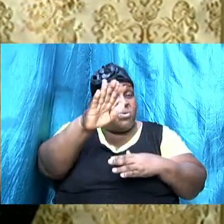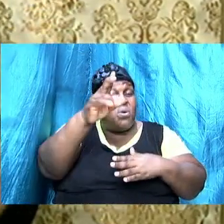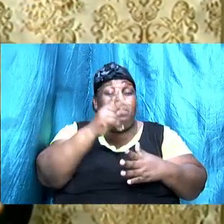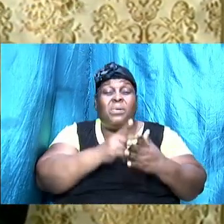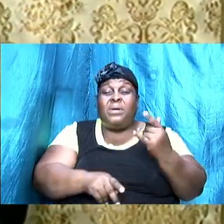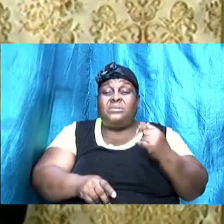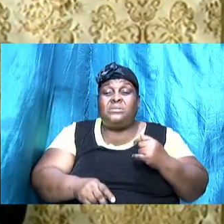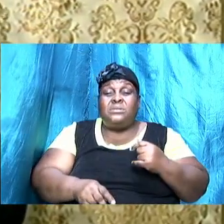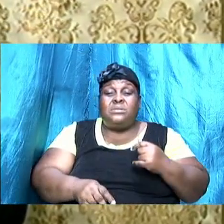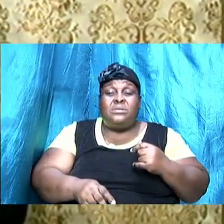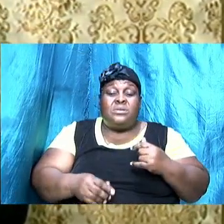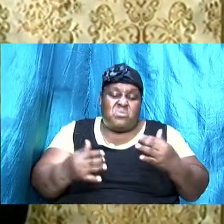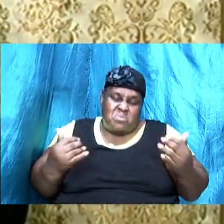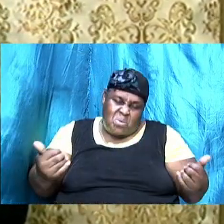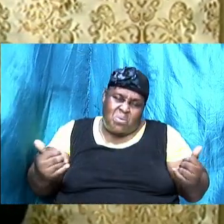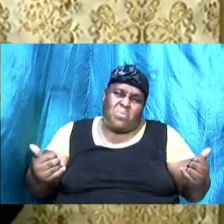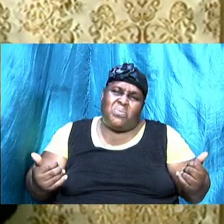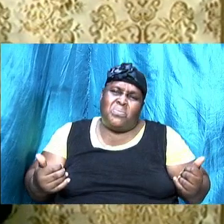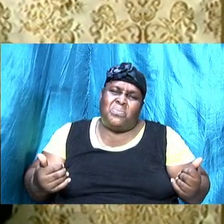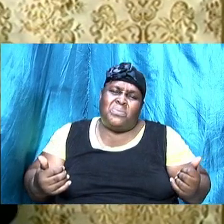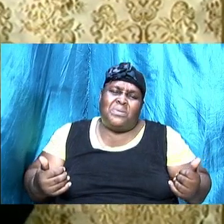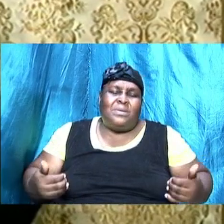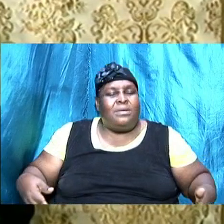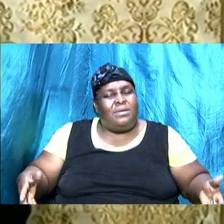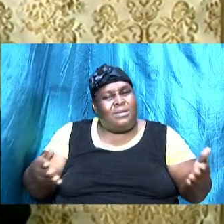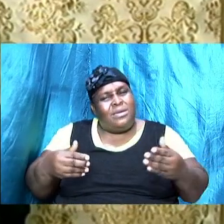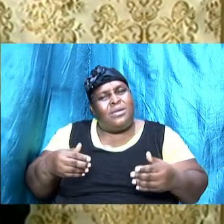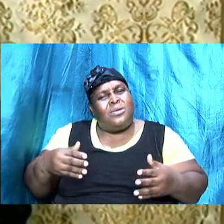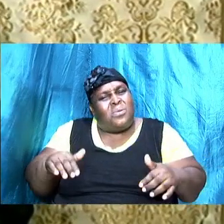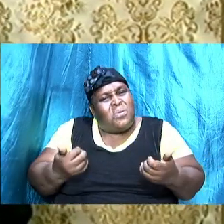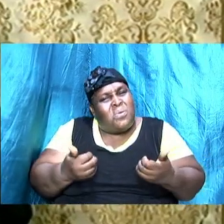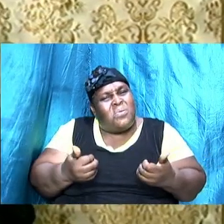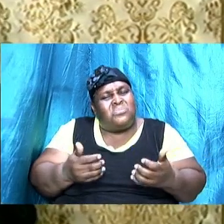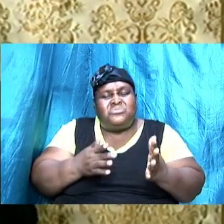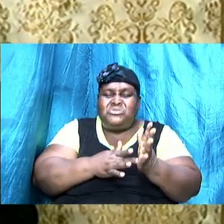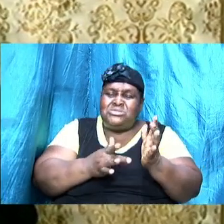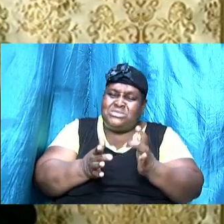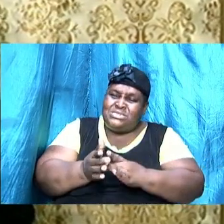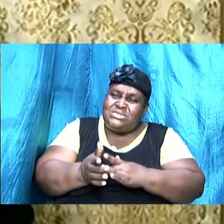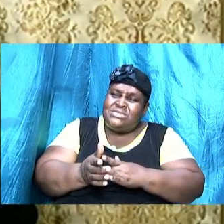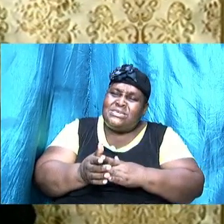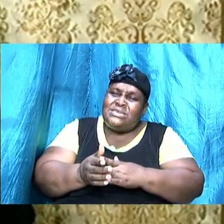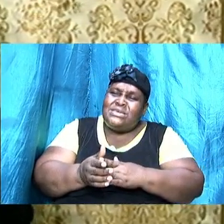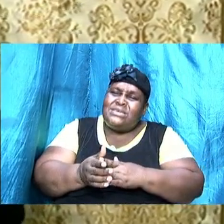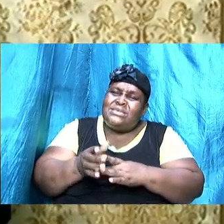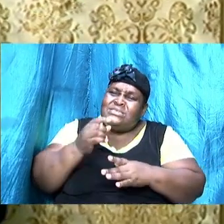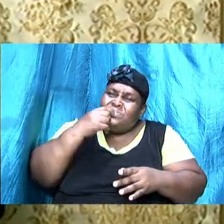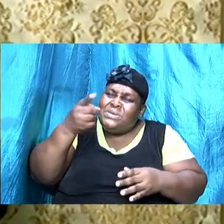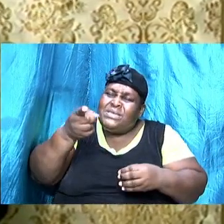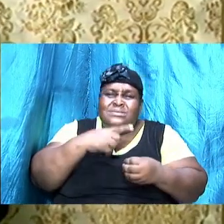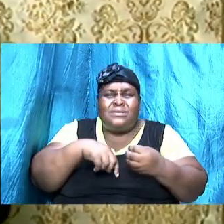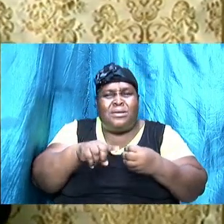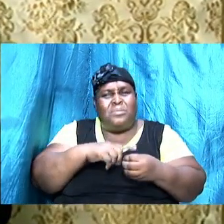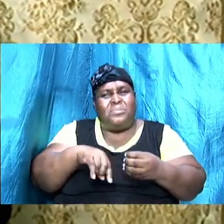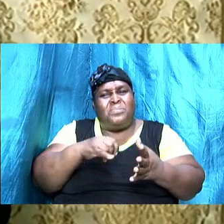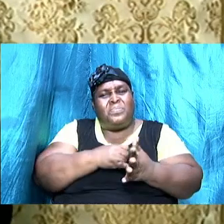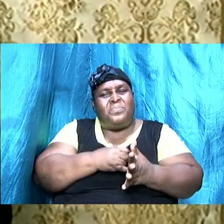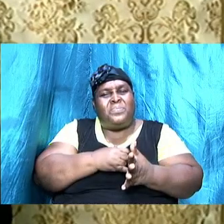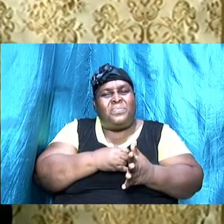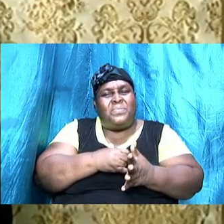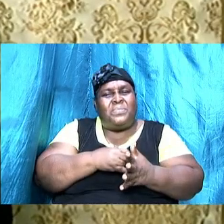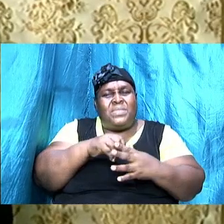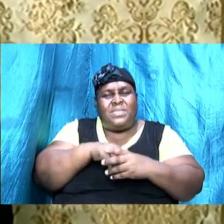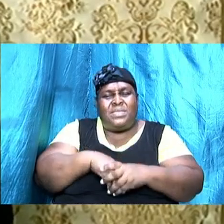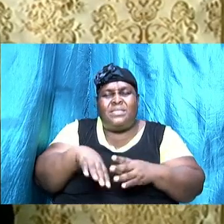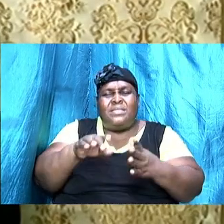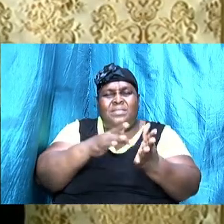Jesus describes it. But this is very important. Hear how Jesus described it. In the book of St.